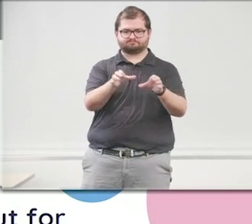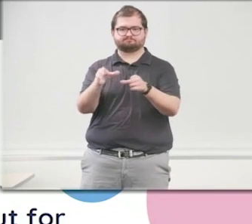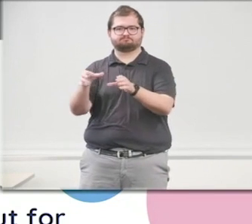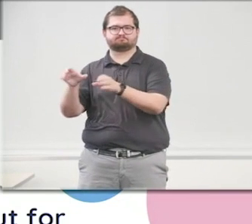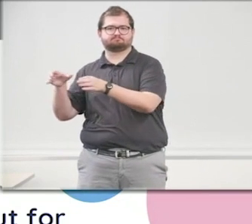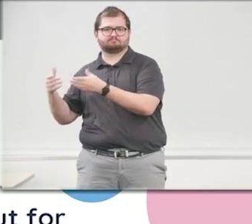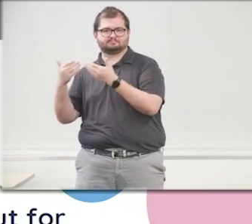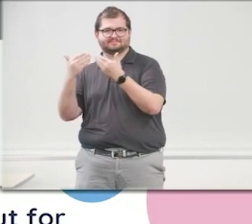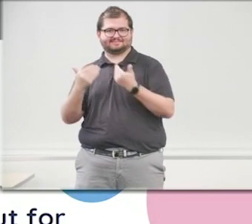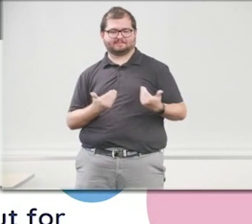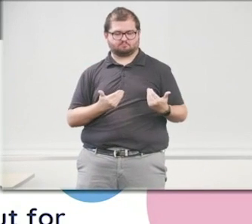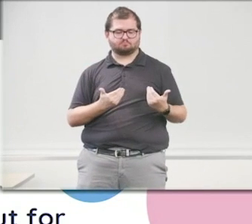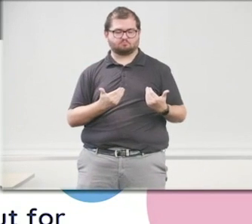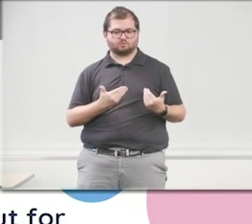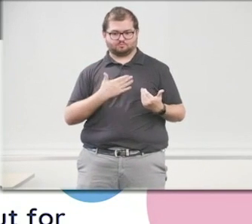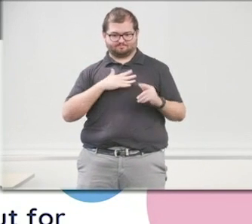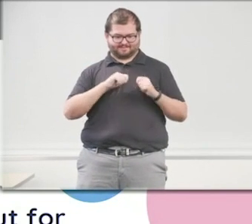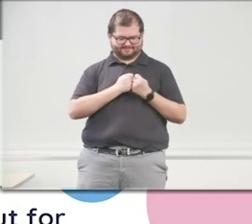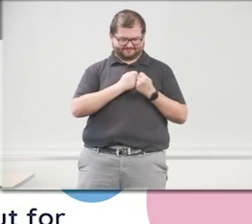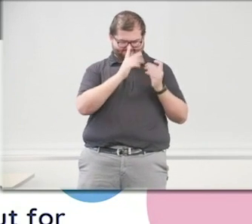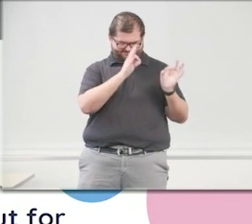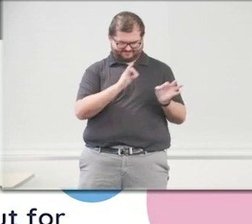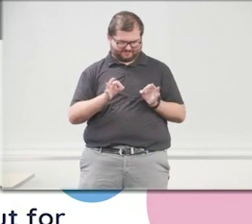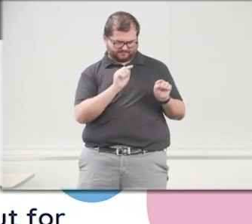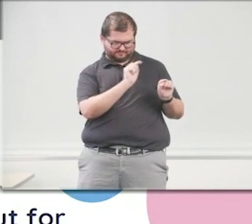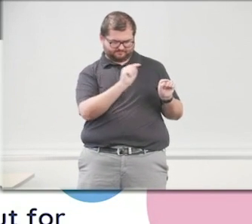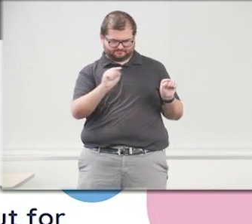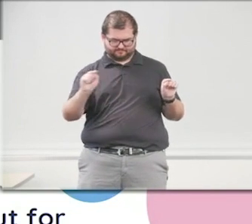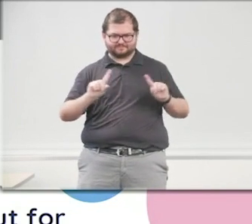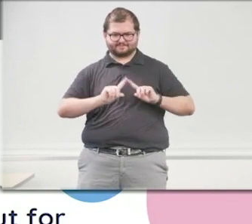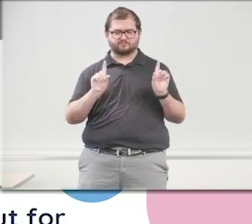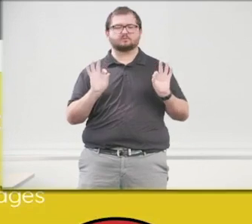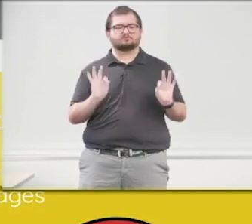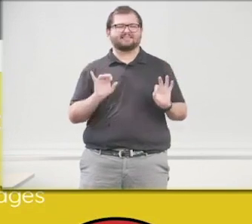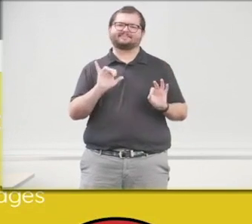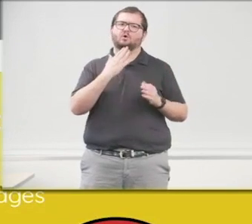emergencies with your team first. That's a good place to start.